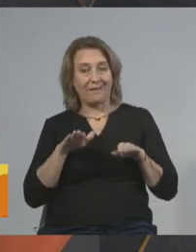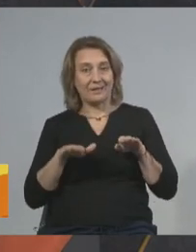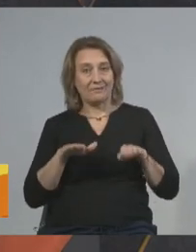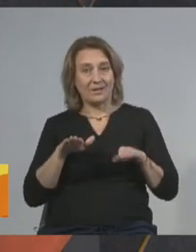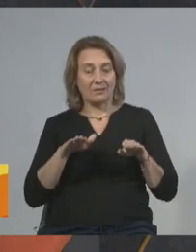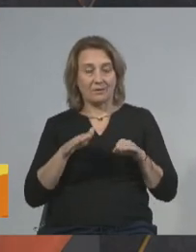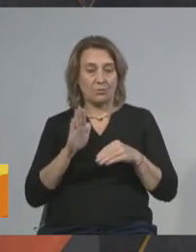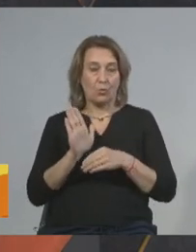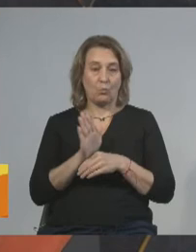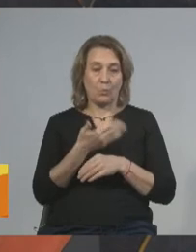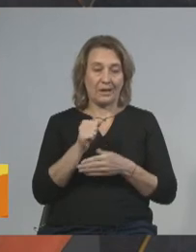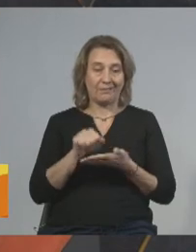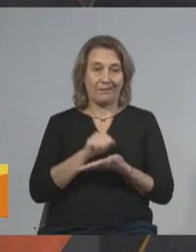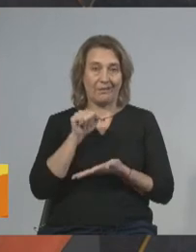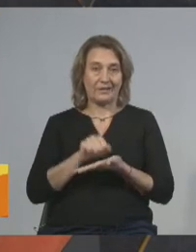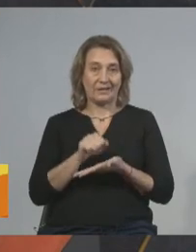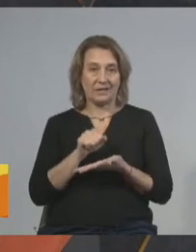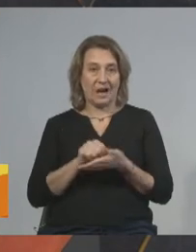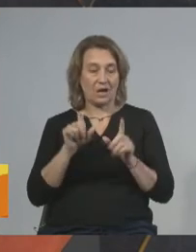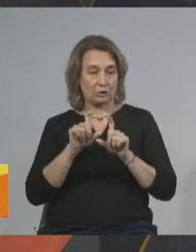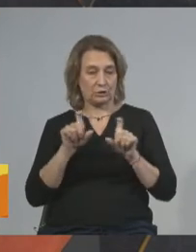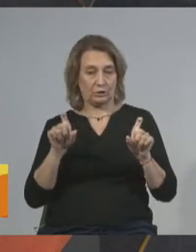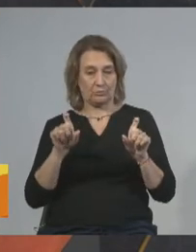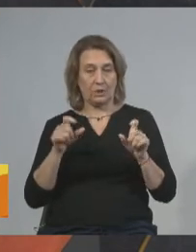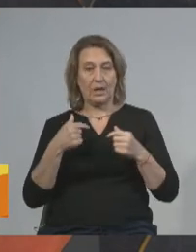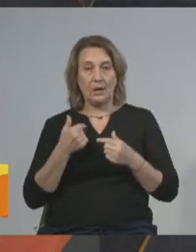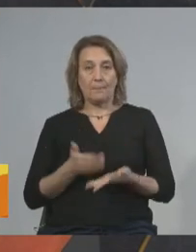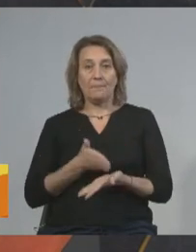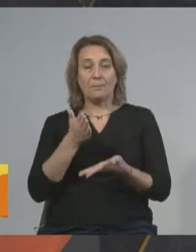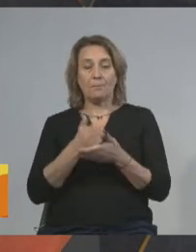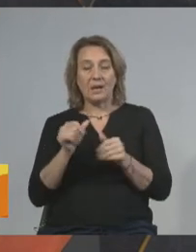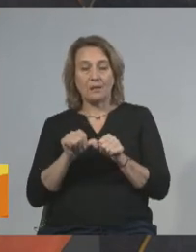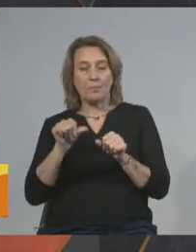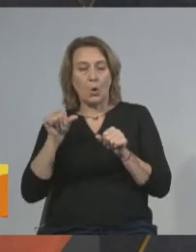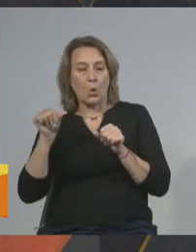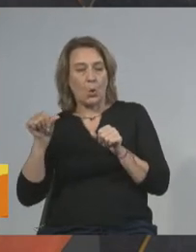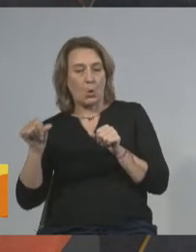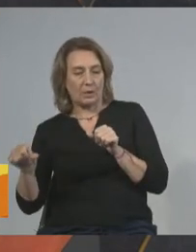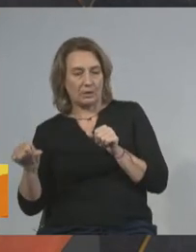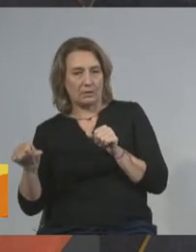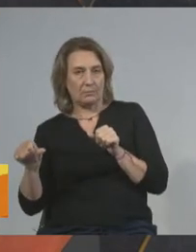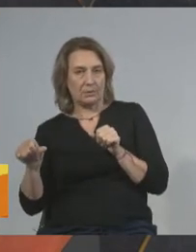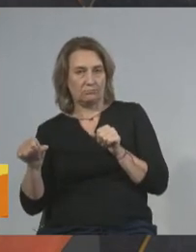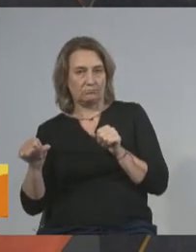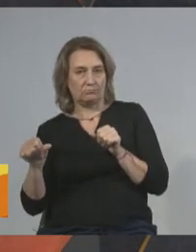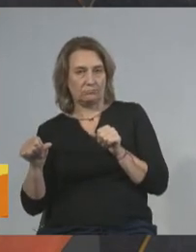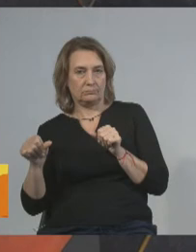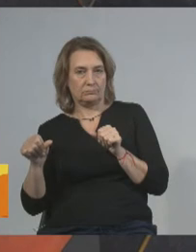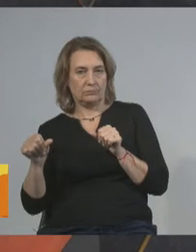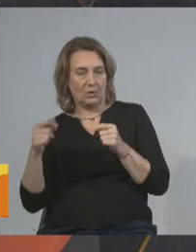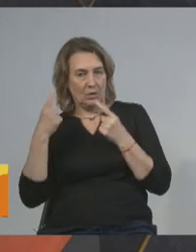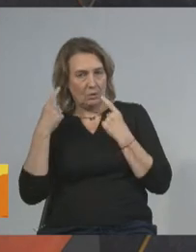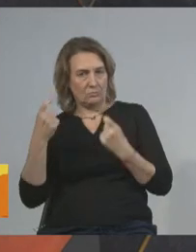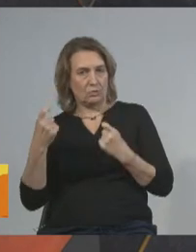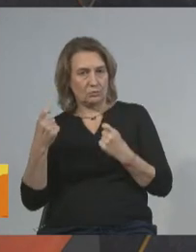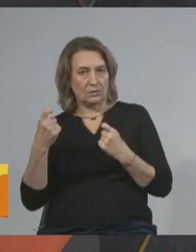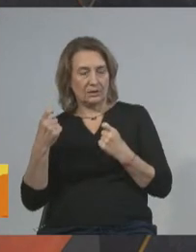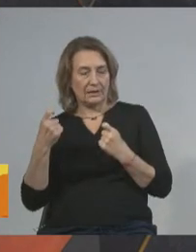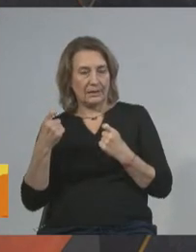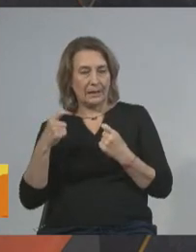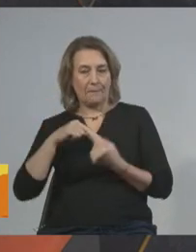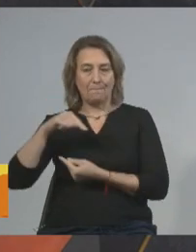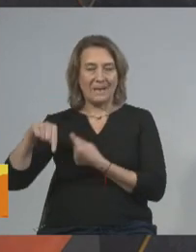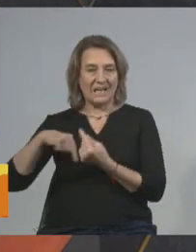and if the editorial services are no longer relevant then we have a separate event business